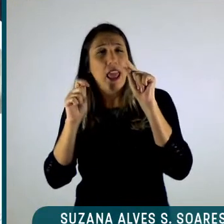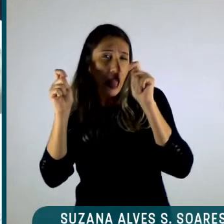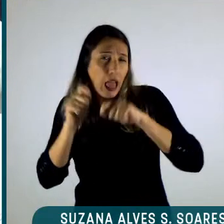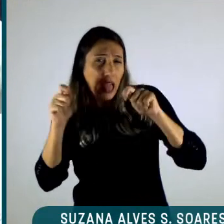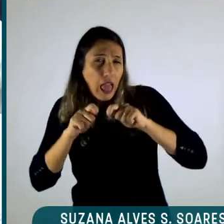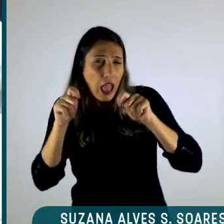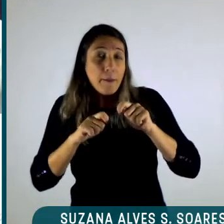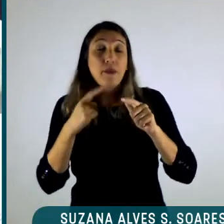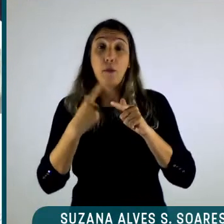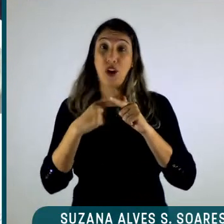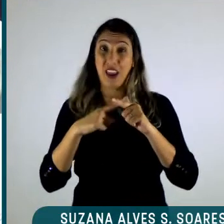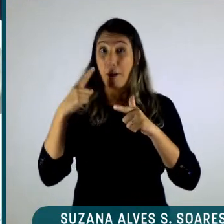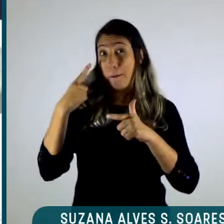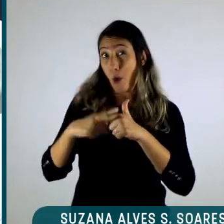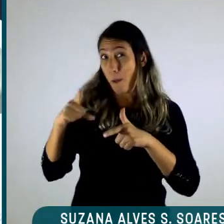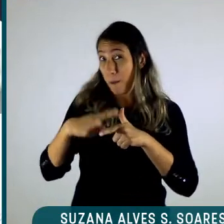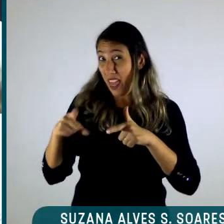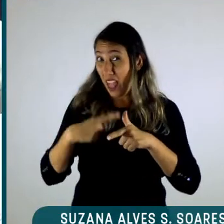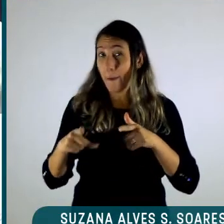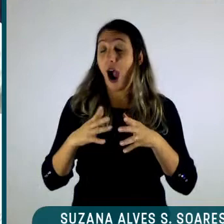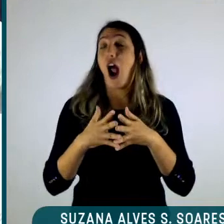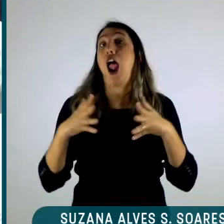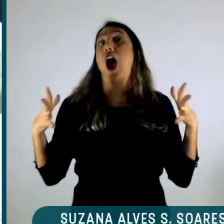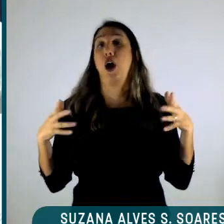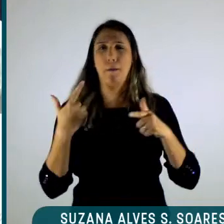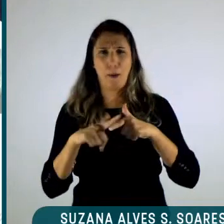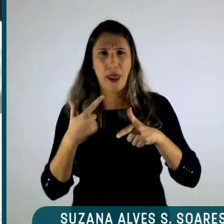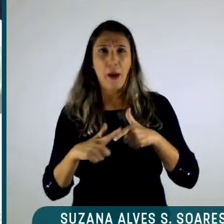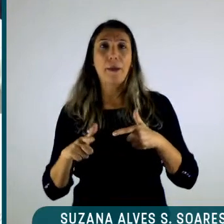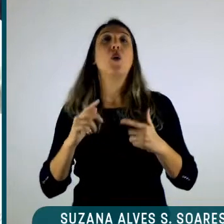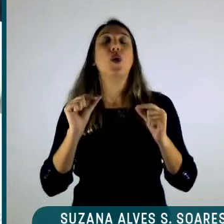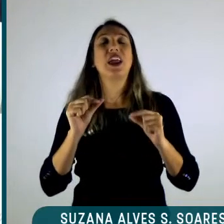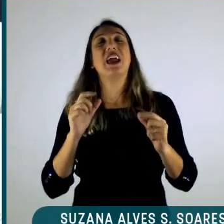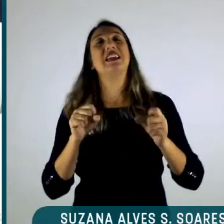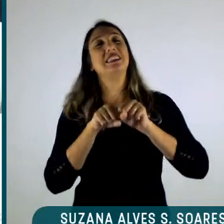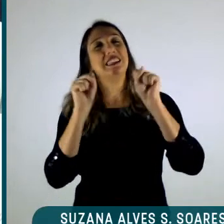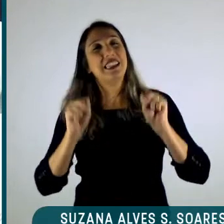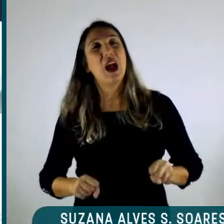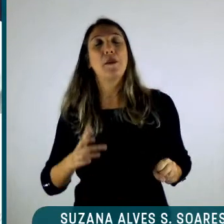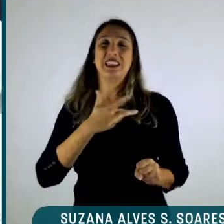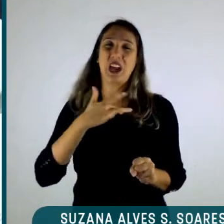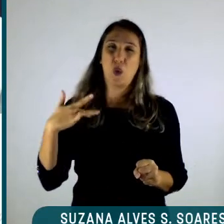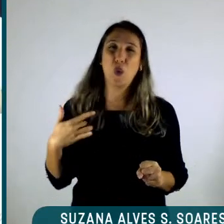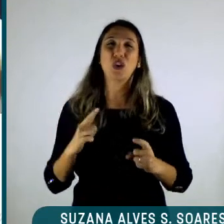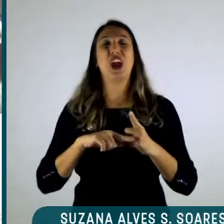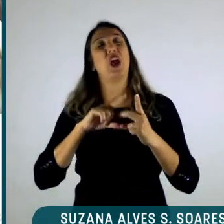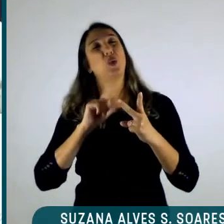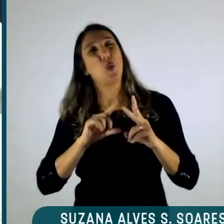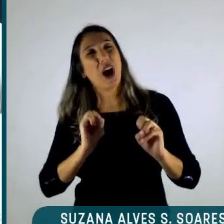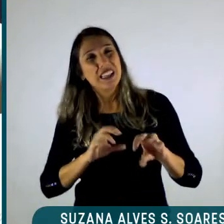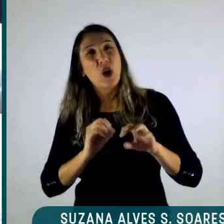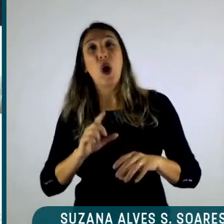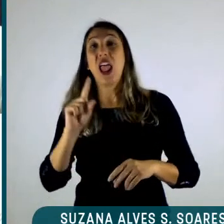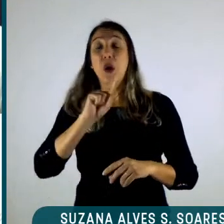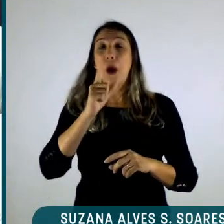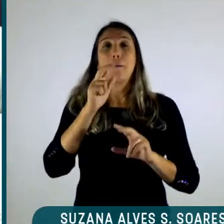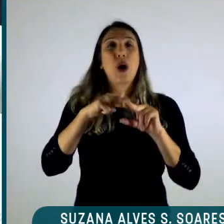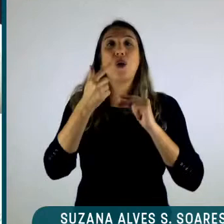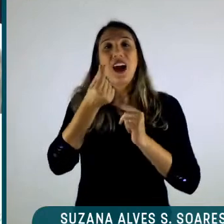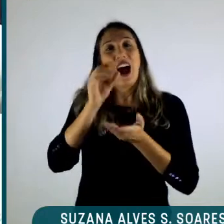small possibility. Because the great problem, Gilson, of the health education system is not the